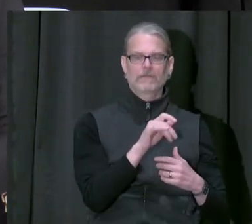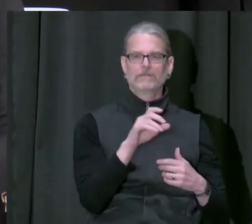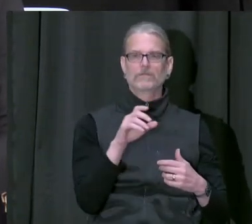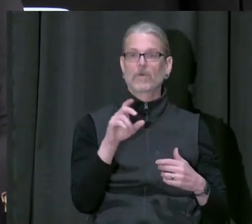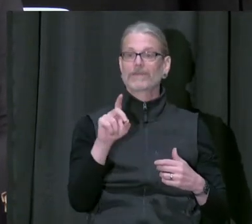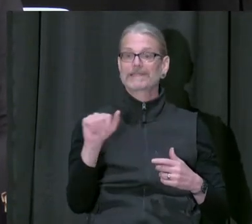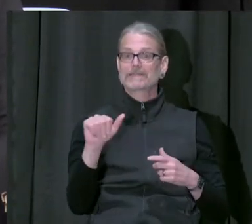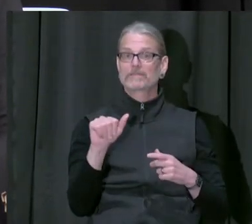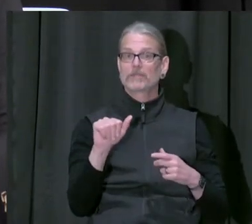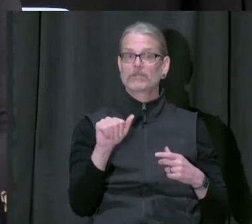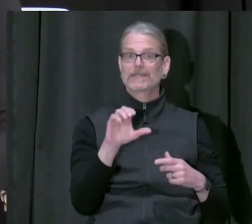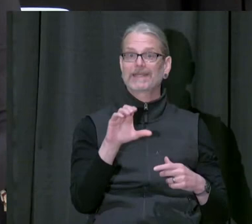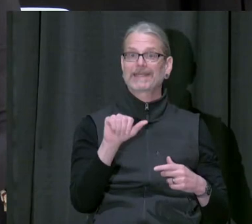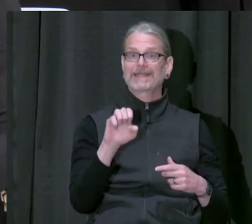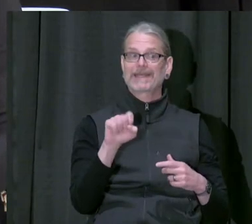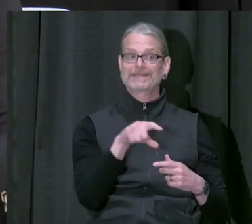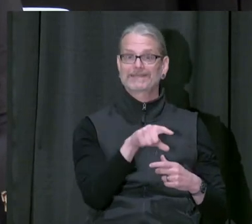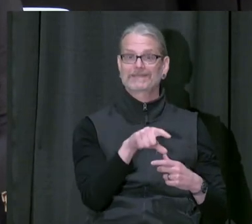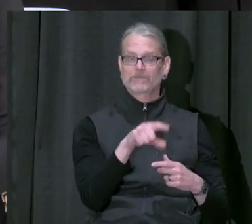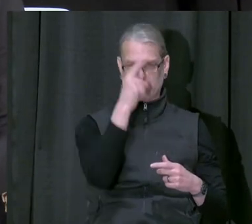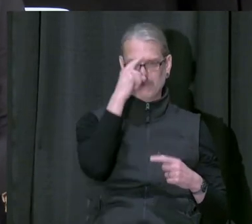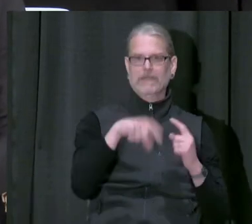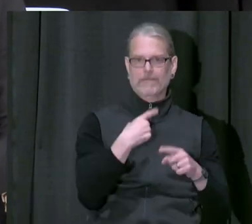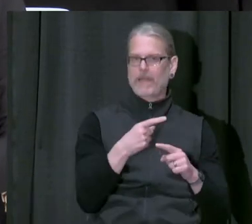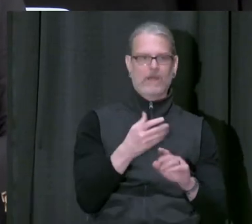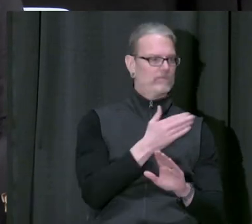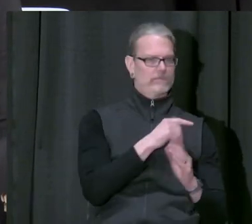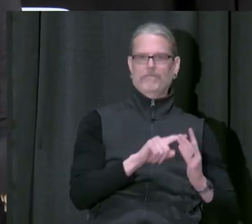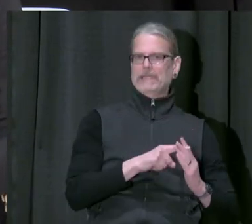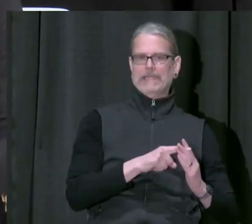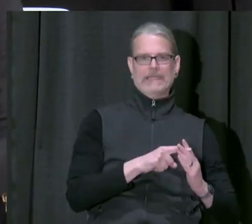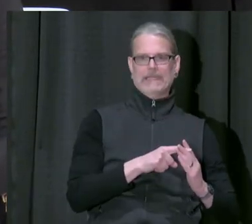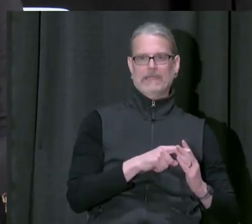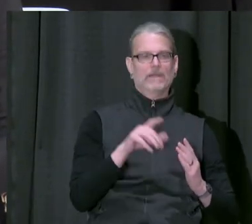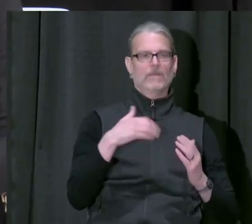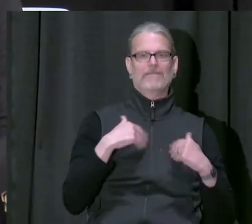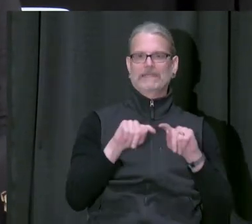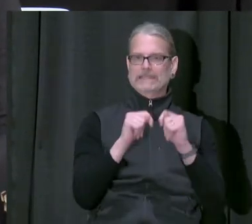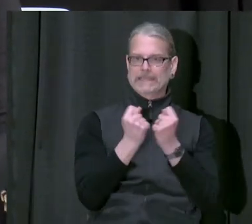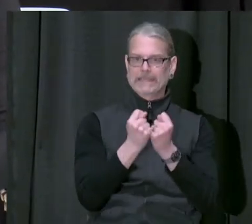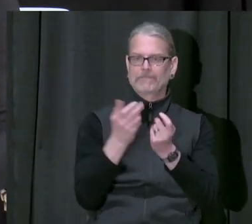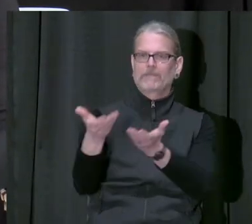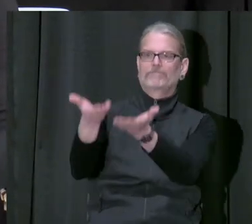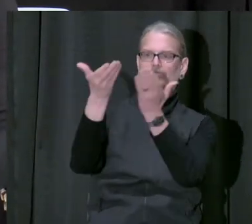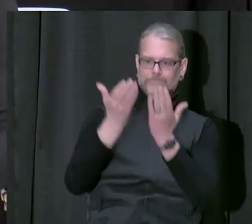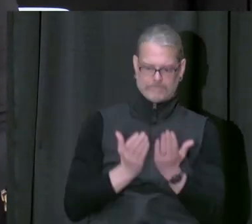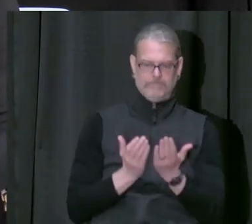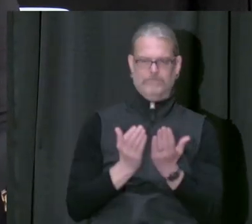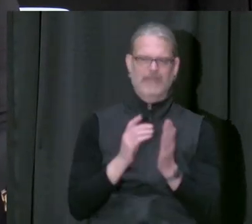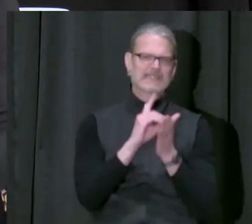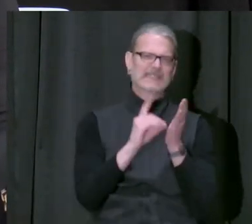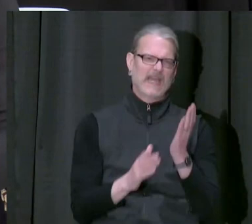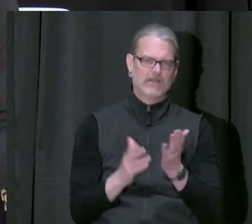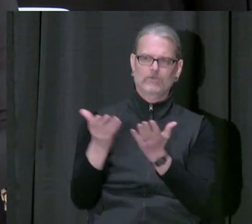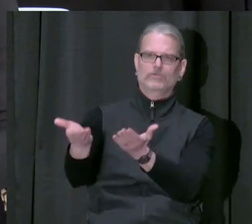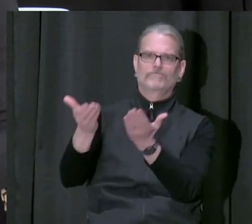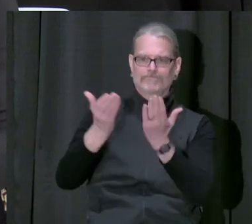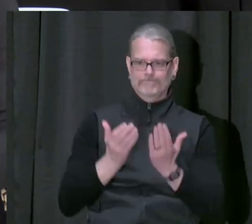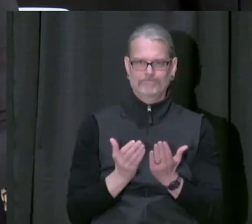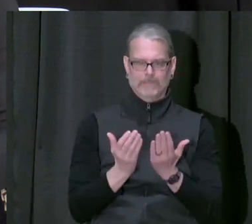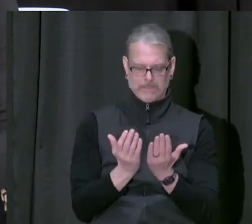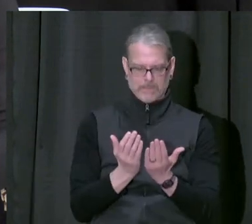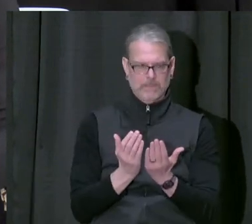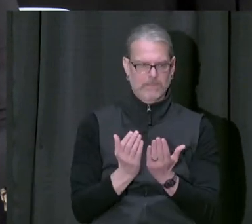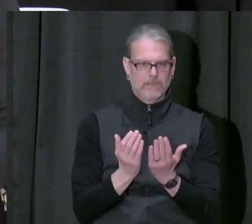use cases are considered from the very beginning. So we have teams that will bring us, designers that will bring us early, you